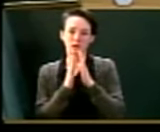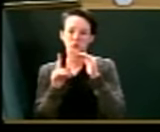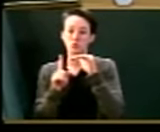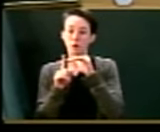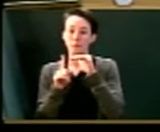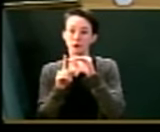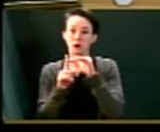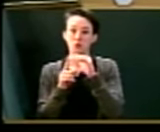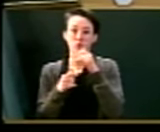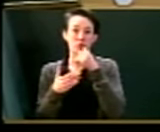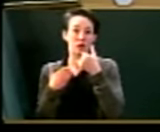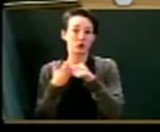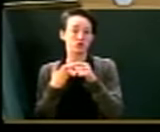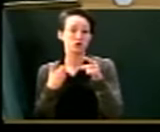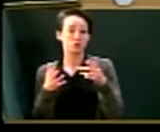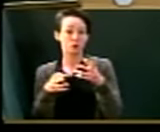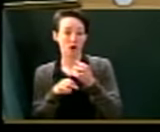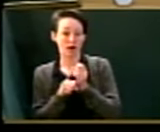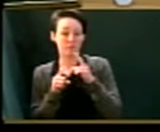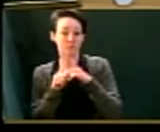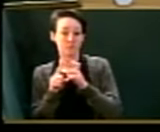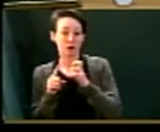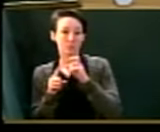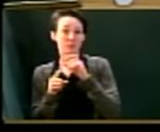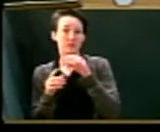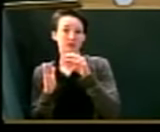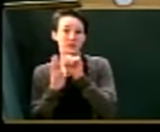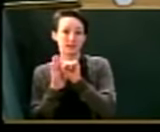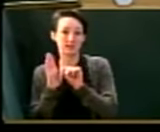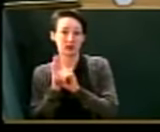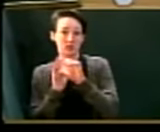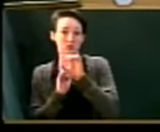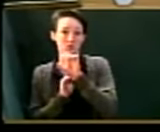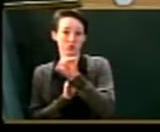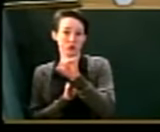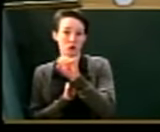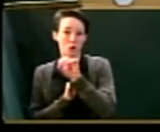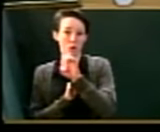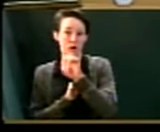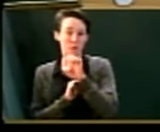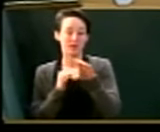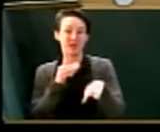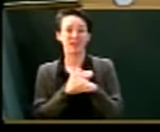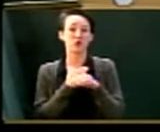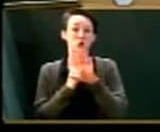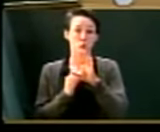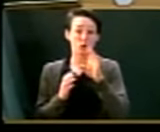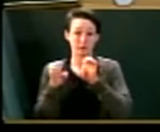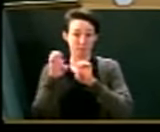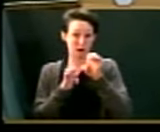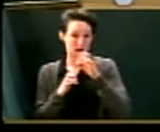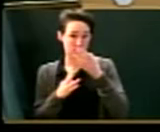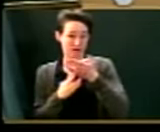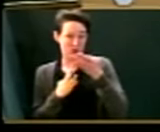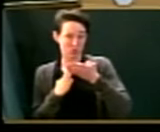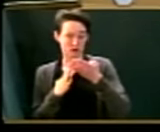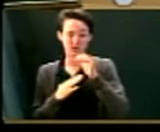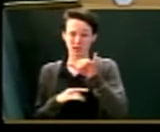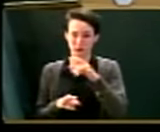letter you received from the state DOE be added to your evaluation file. Is that